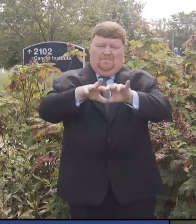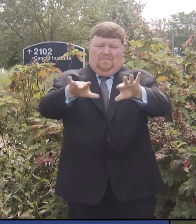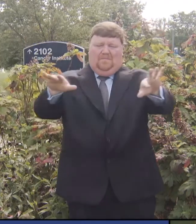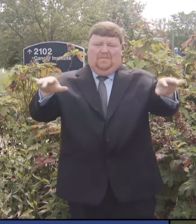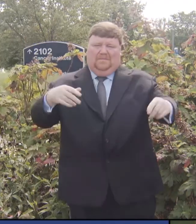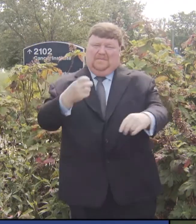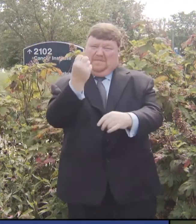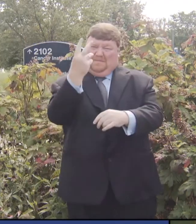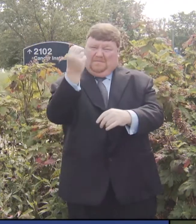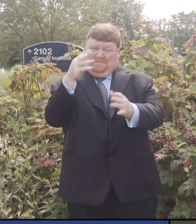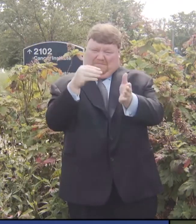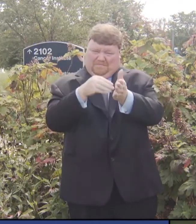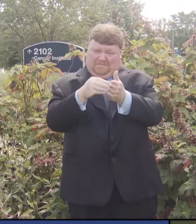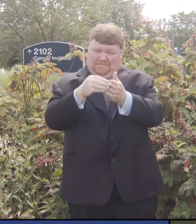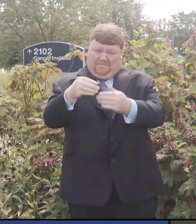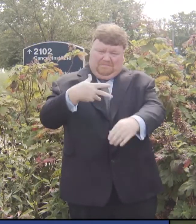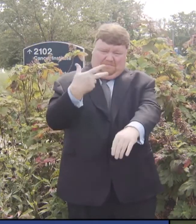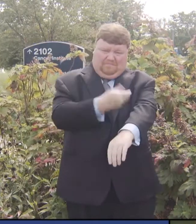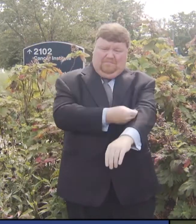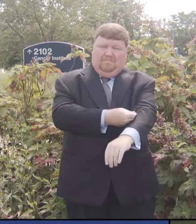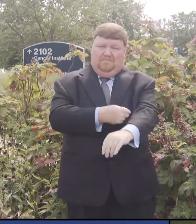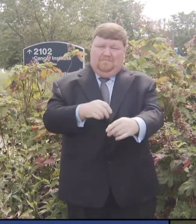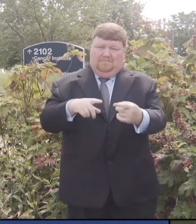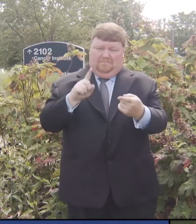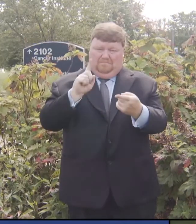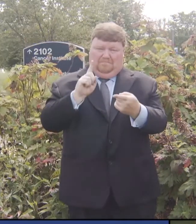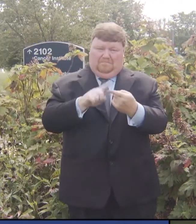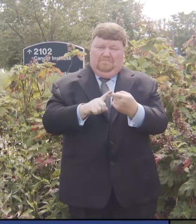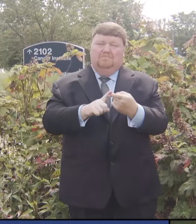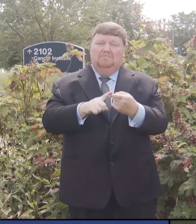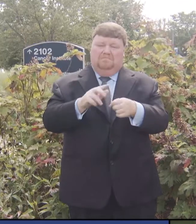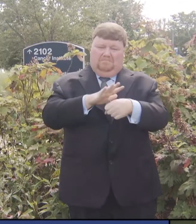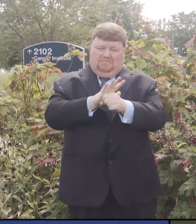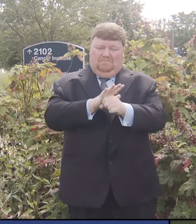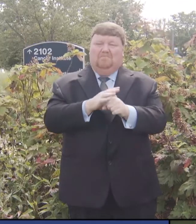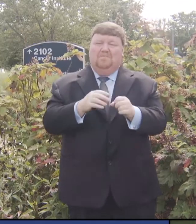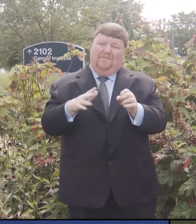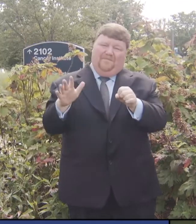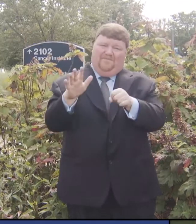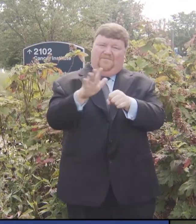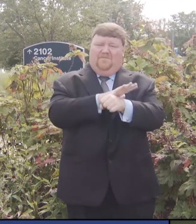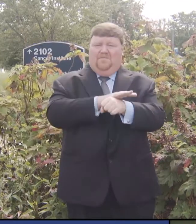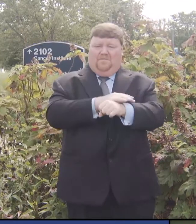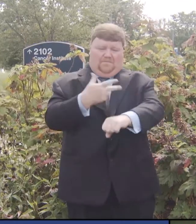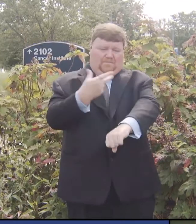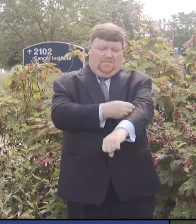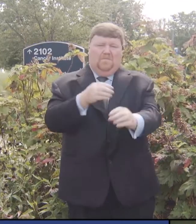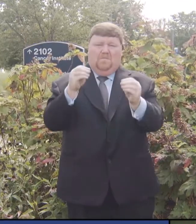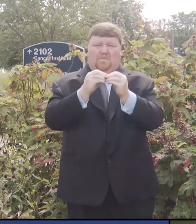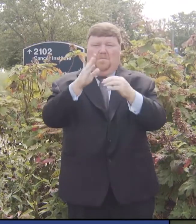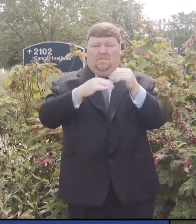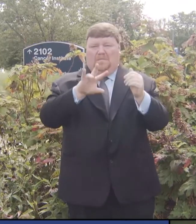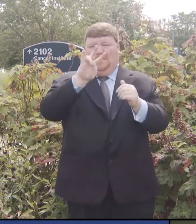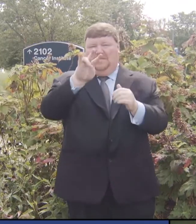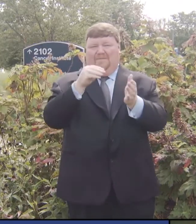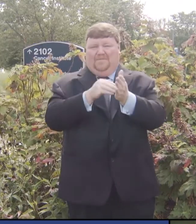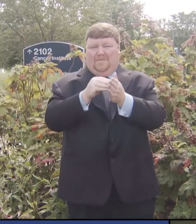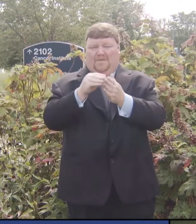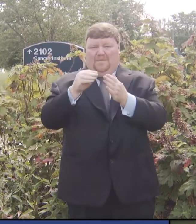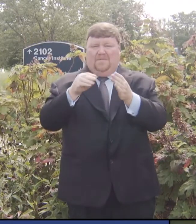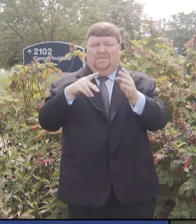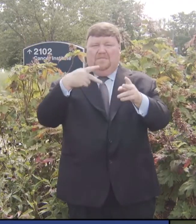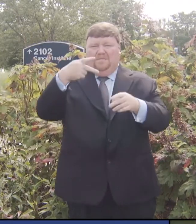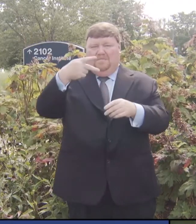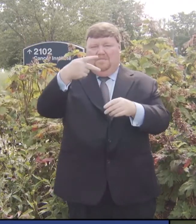million doses of the COVID-19 vaccine to date, fully vaccinating more than 7 million Pennsylvanians across